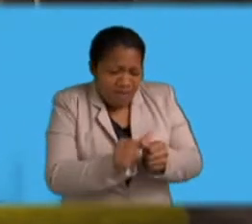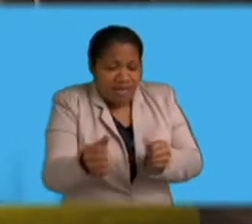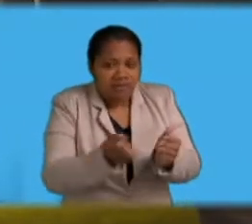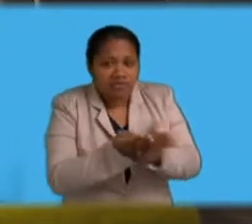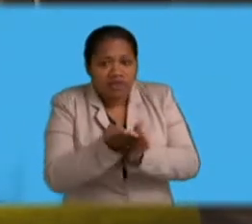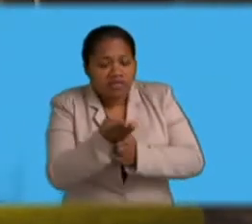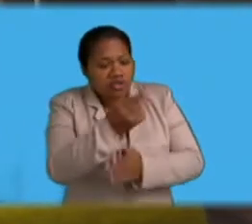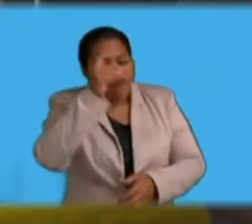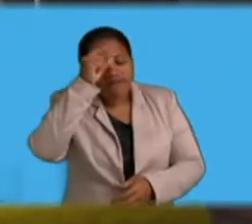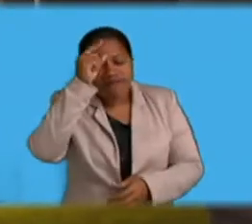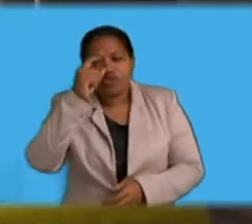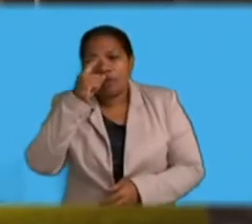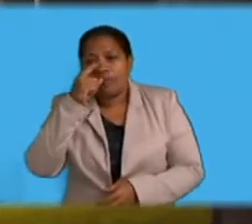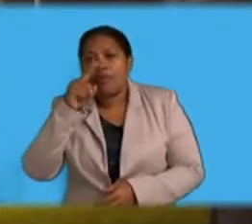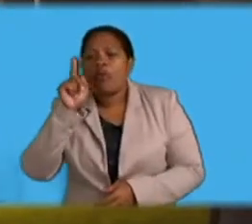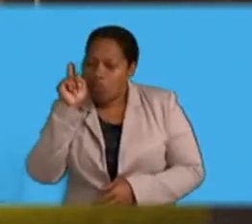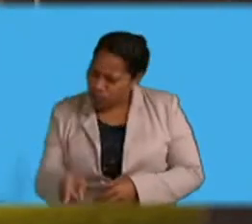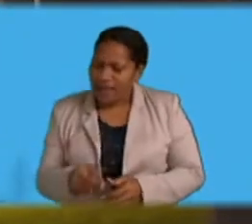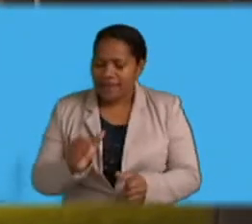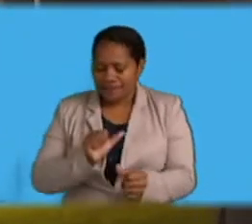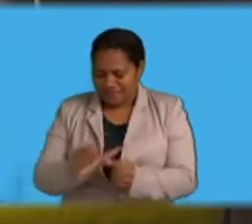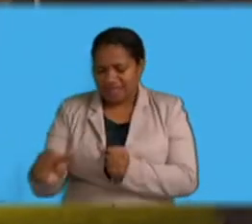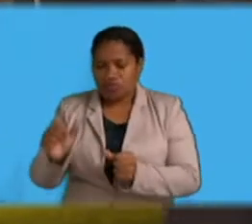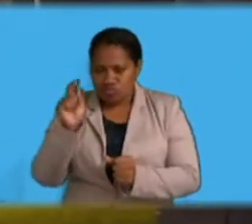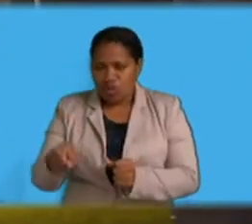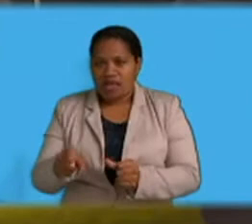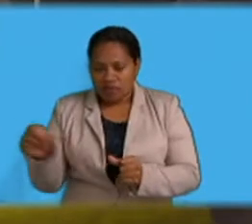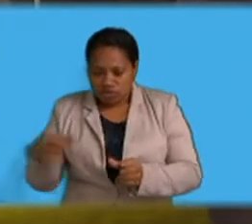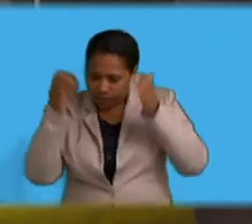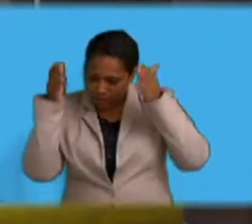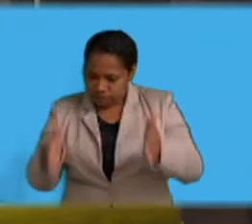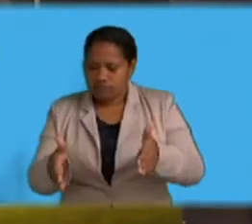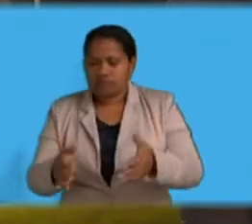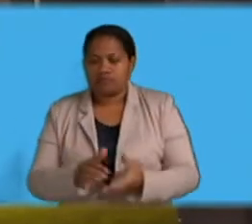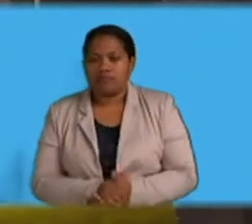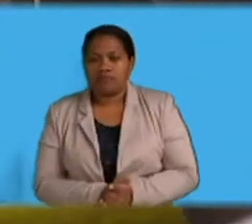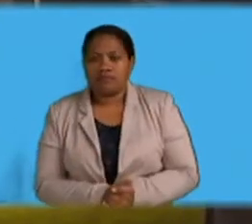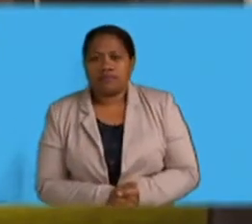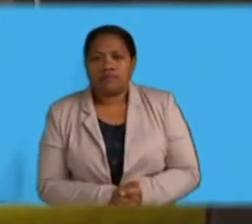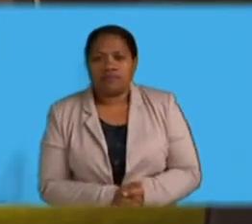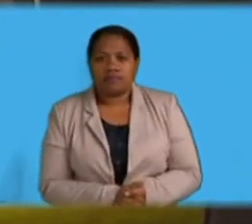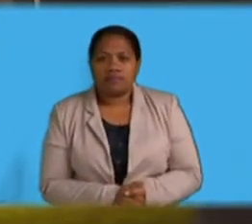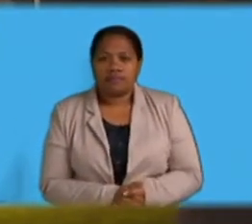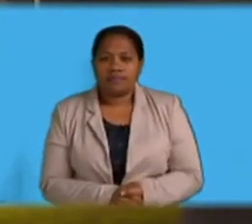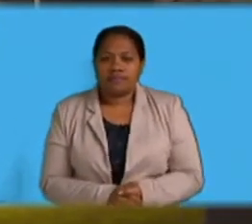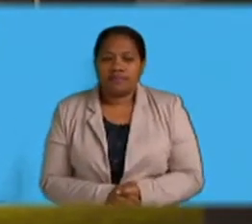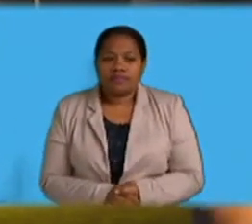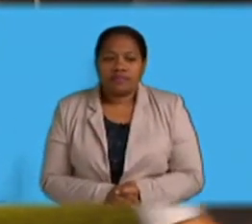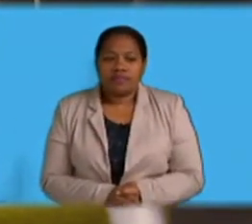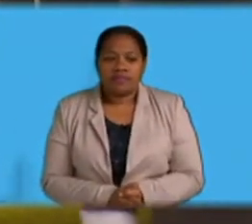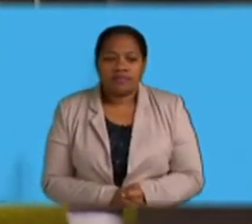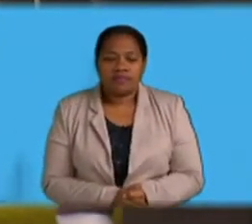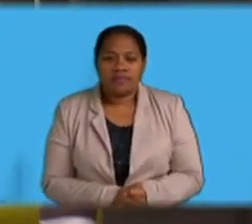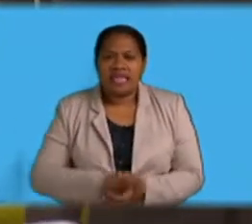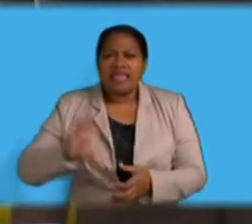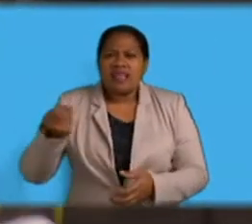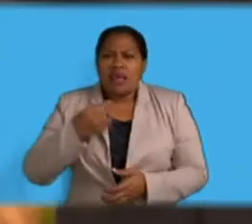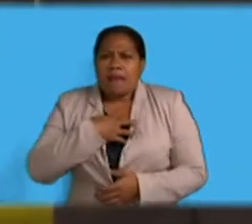That's what we should be concerned about. They are obsessed with ethnicity. They are obsessed with ethnicity. And